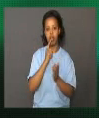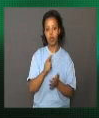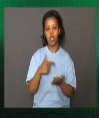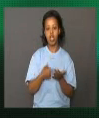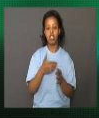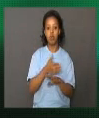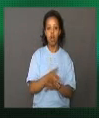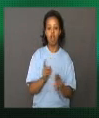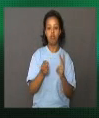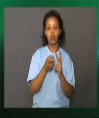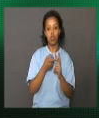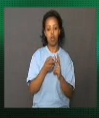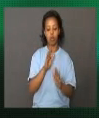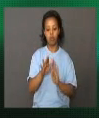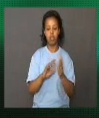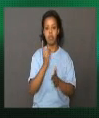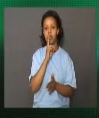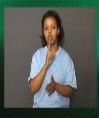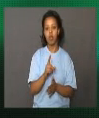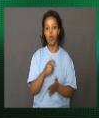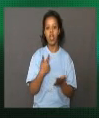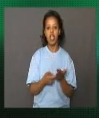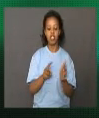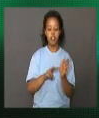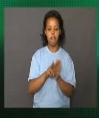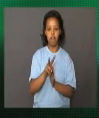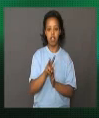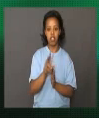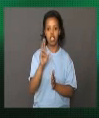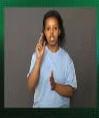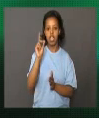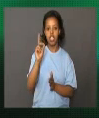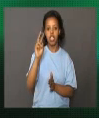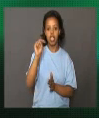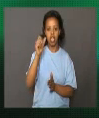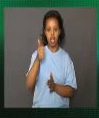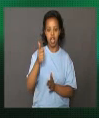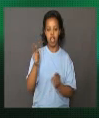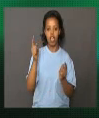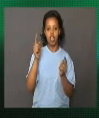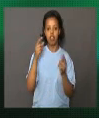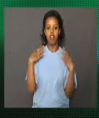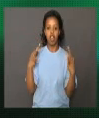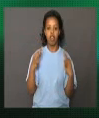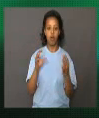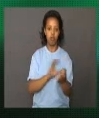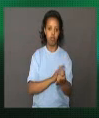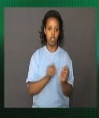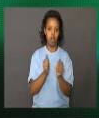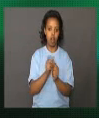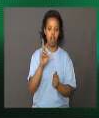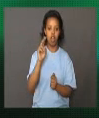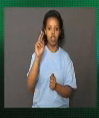In the third step, the viral DNA incorporates into the DNA of the host